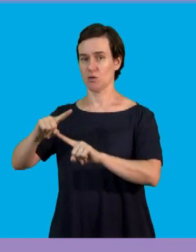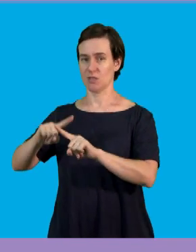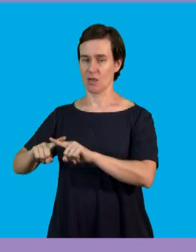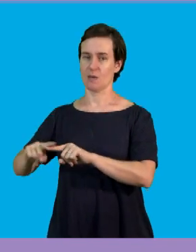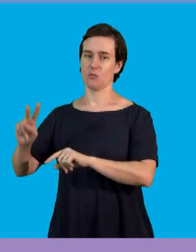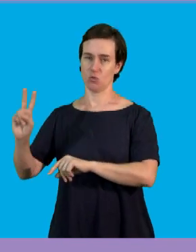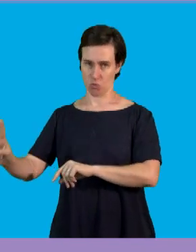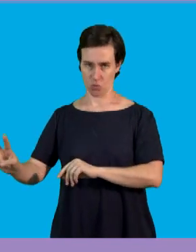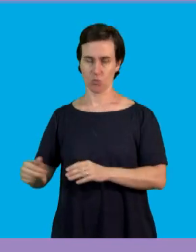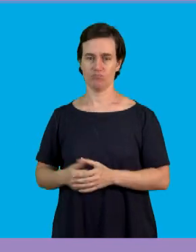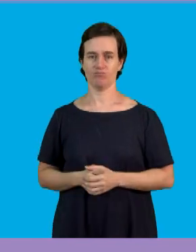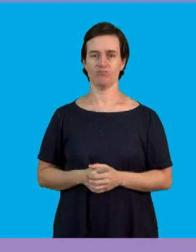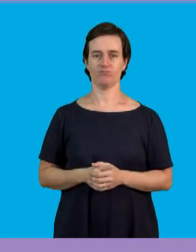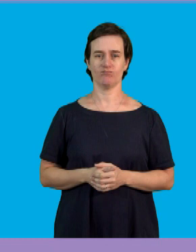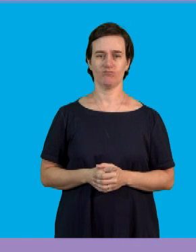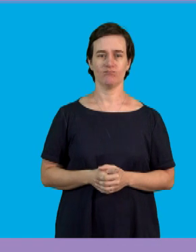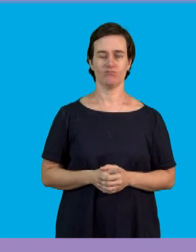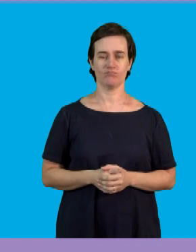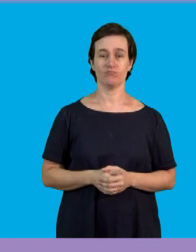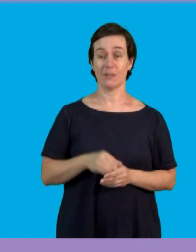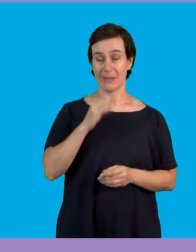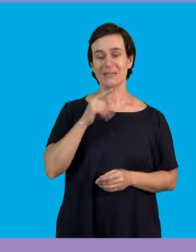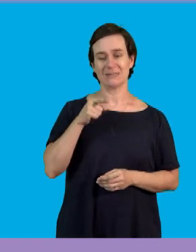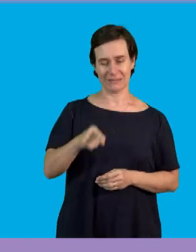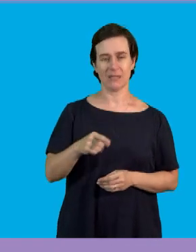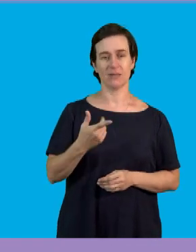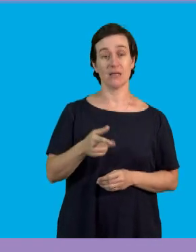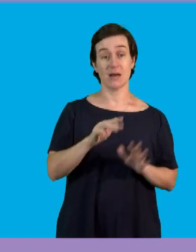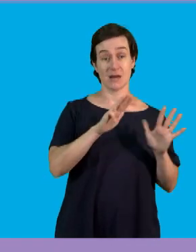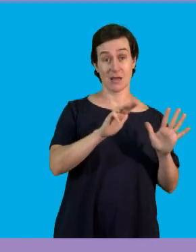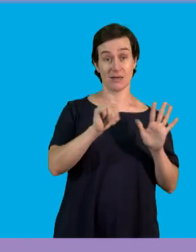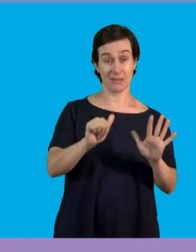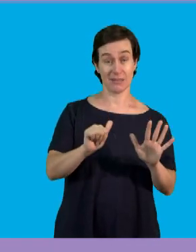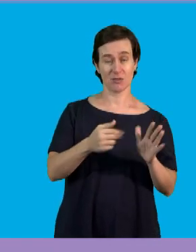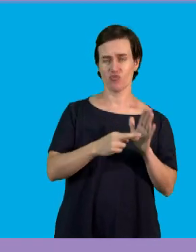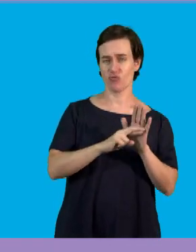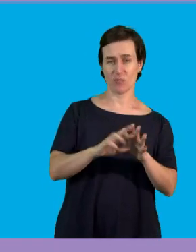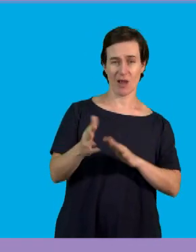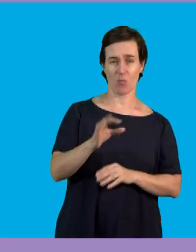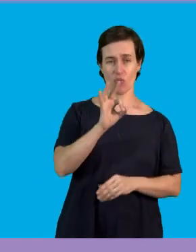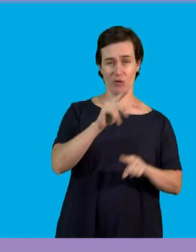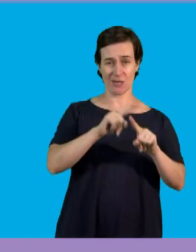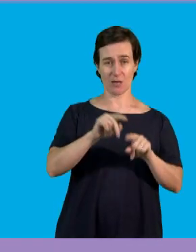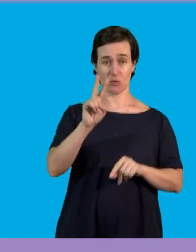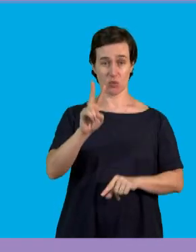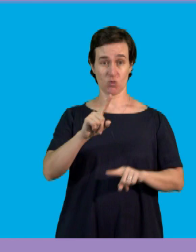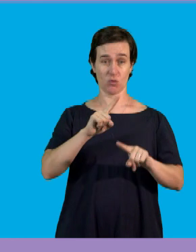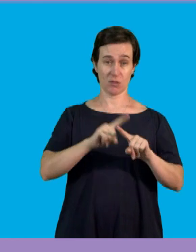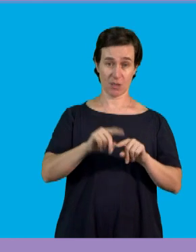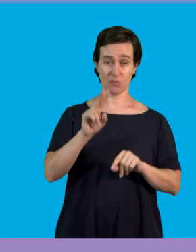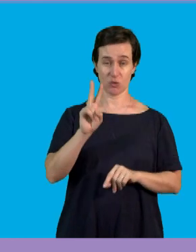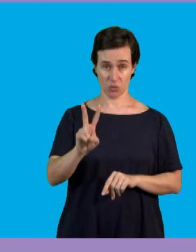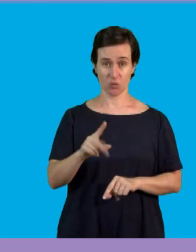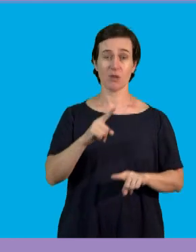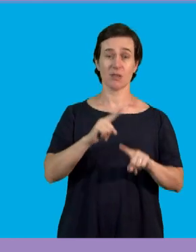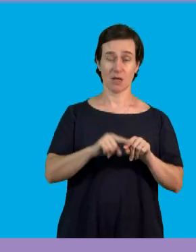2. So that means that 96 is 3 multiplied by 2, multiplied by 2, multiplied